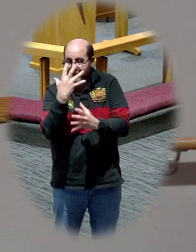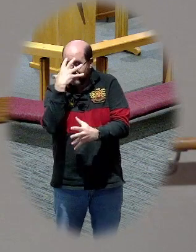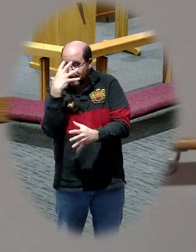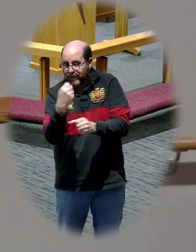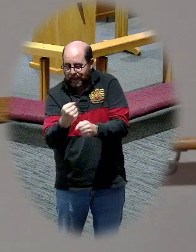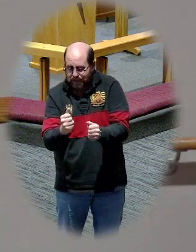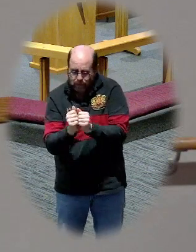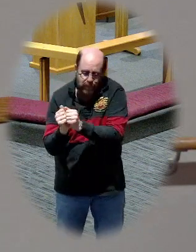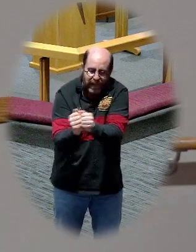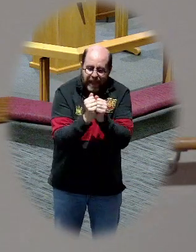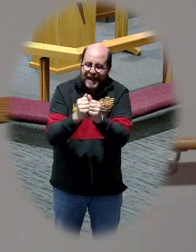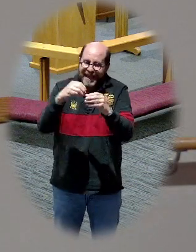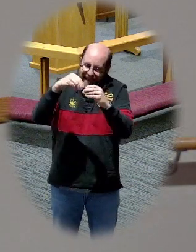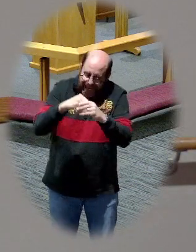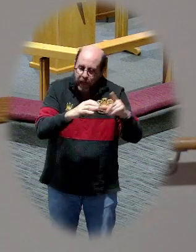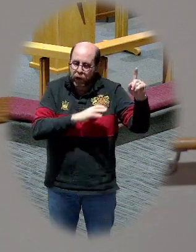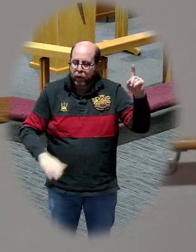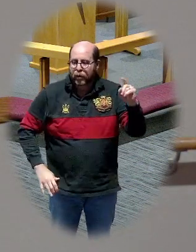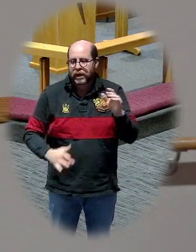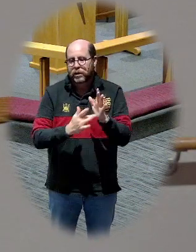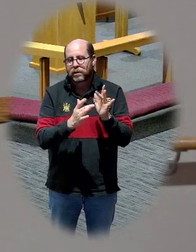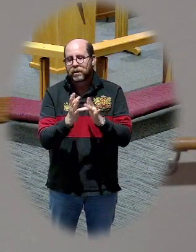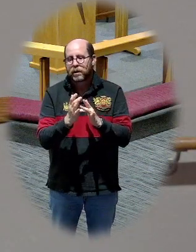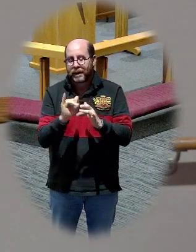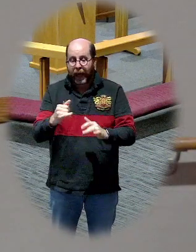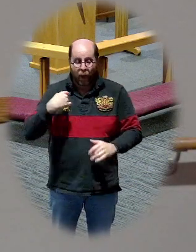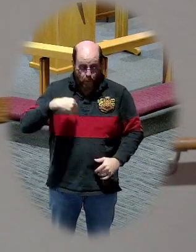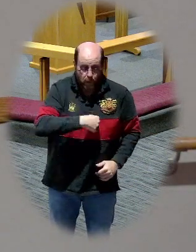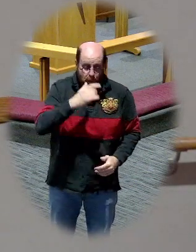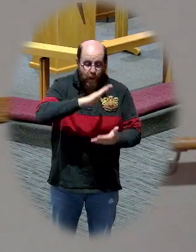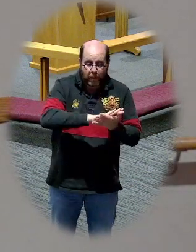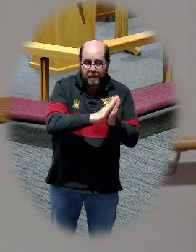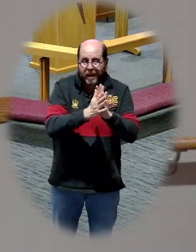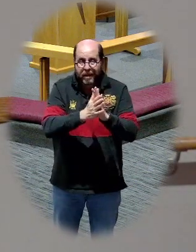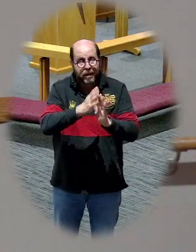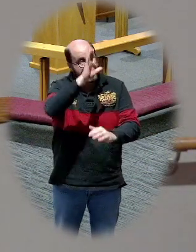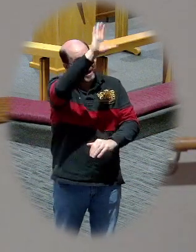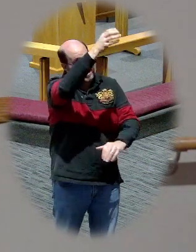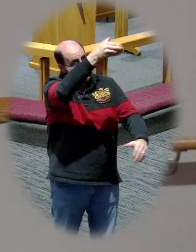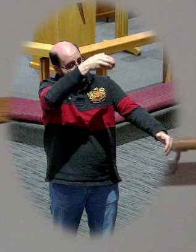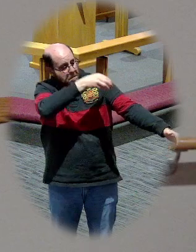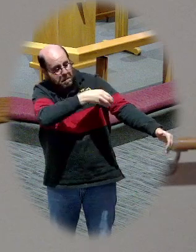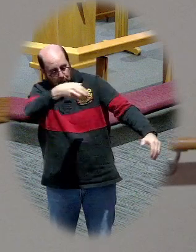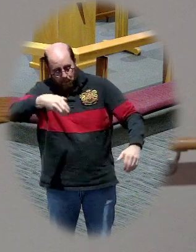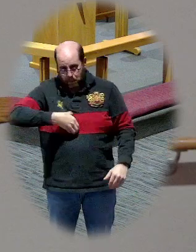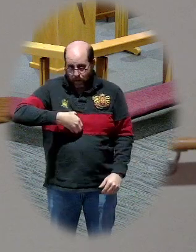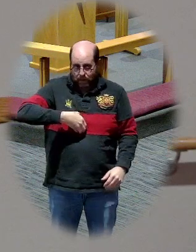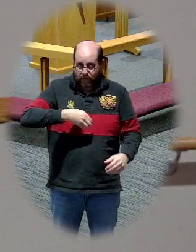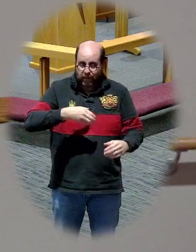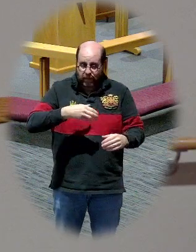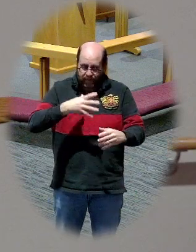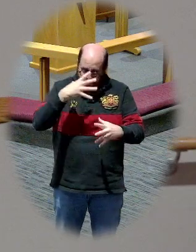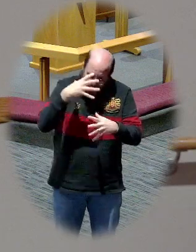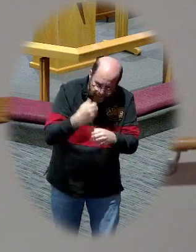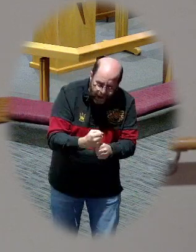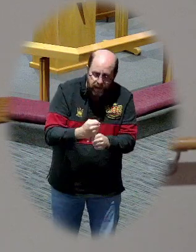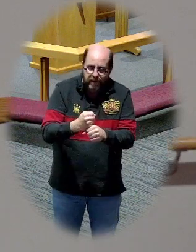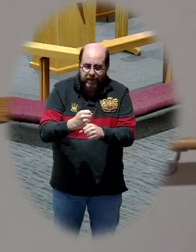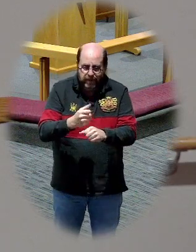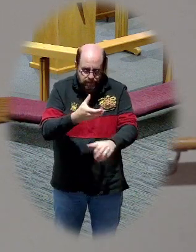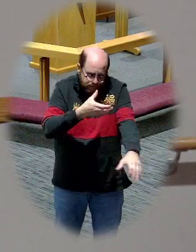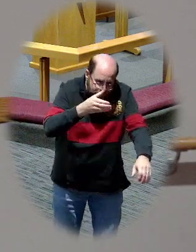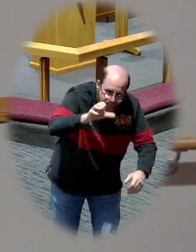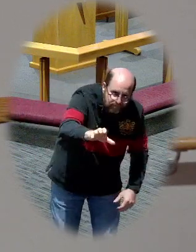in Christ Jesus, that we would be empowered and equipped to live our faith in Him, encouraging